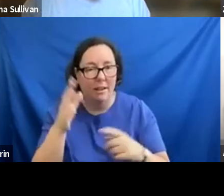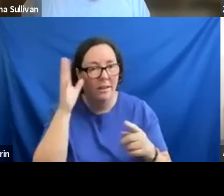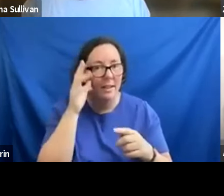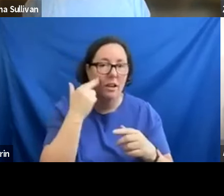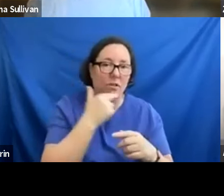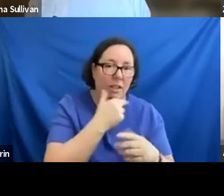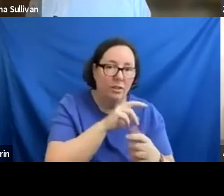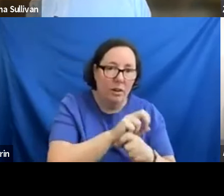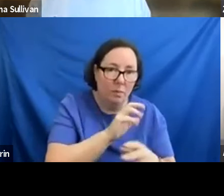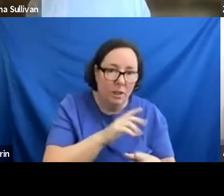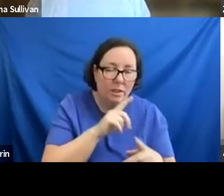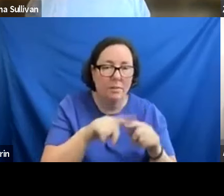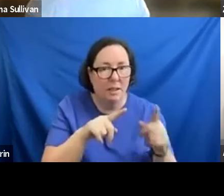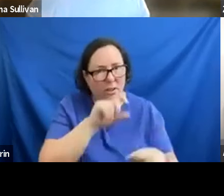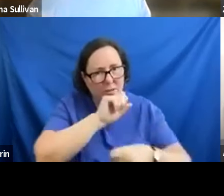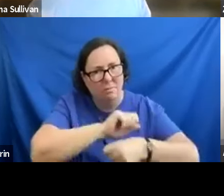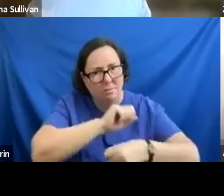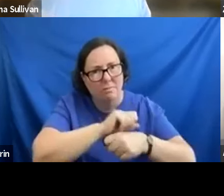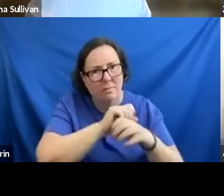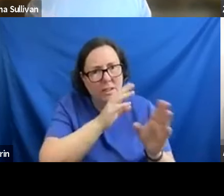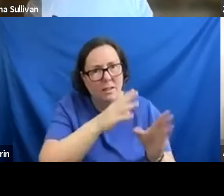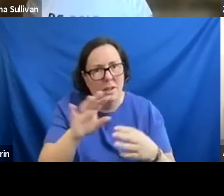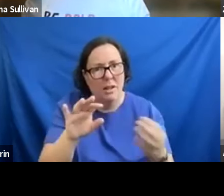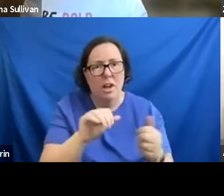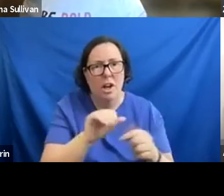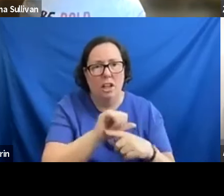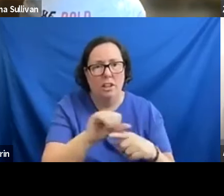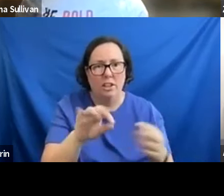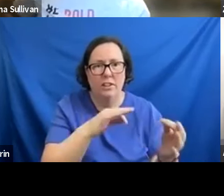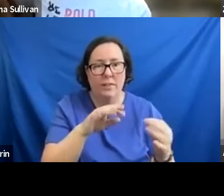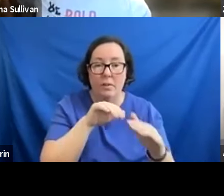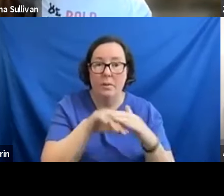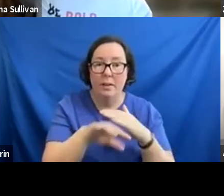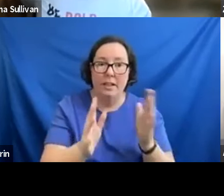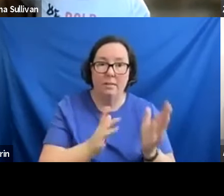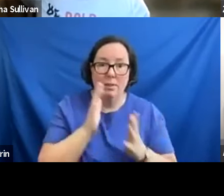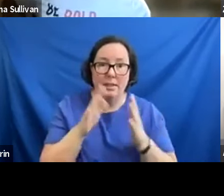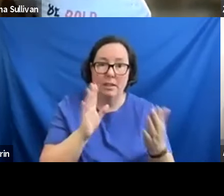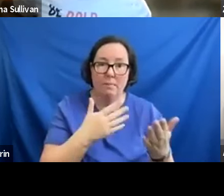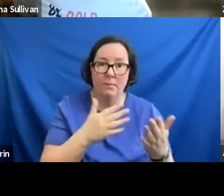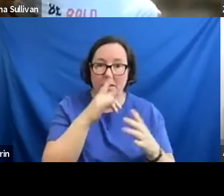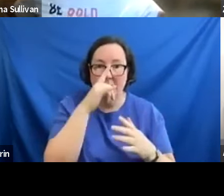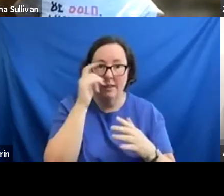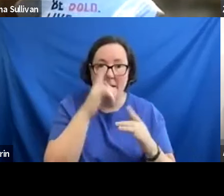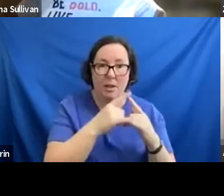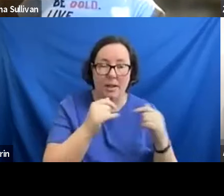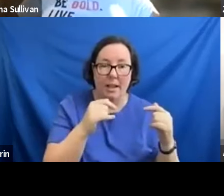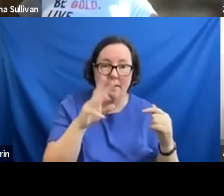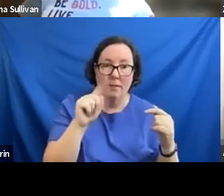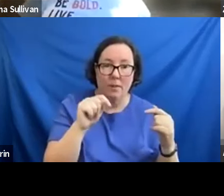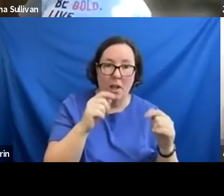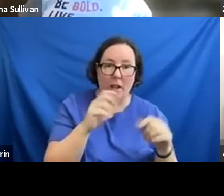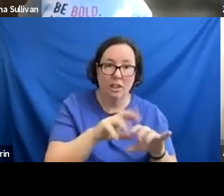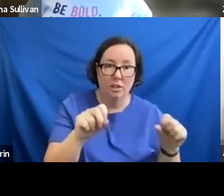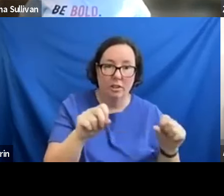worker. She worked very hard to prepare her audition videos that got her into a prestigious music summer camp in Vermont on scholarship,